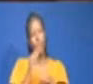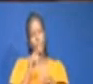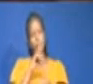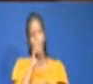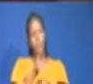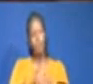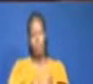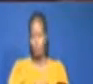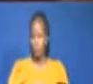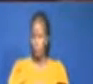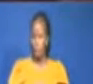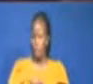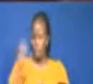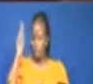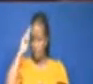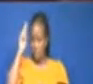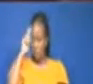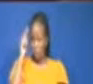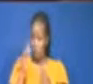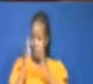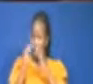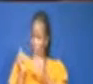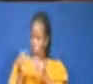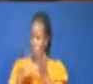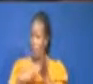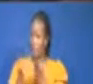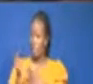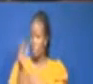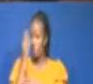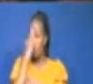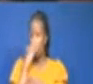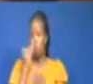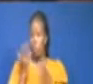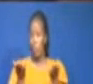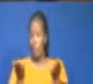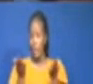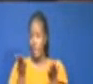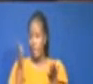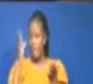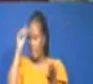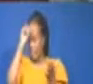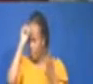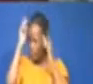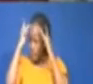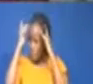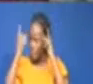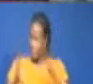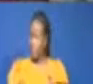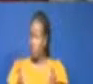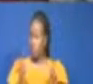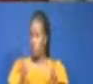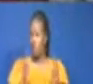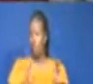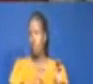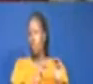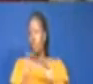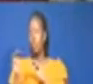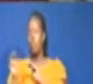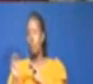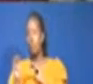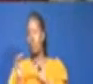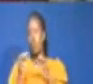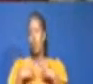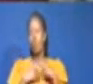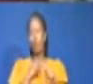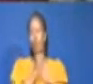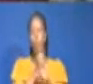The reason for the sale was in keeping with a government move to get out of non-core operations, and